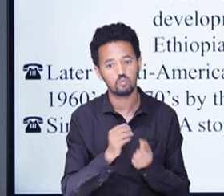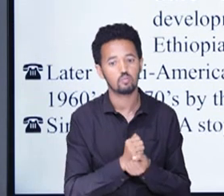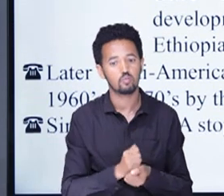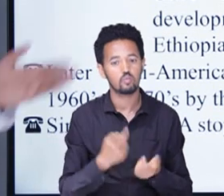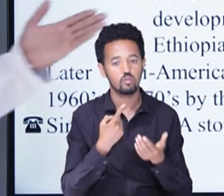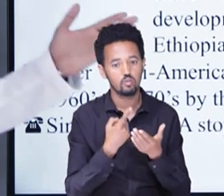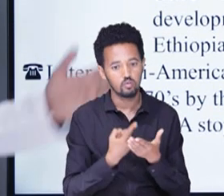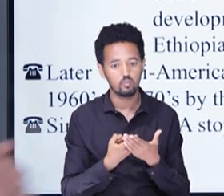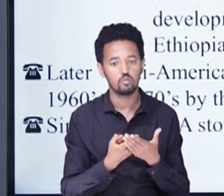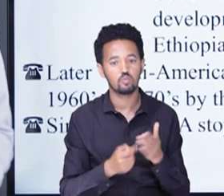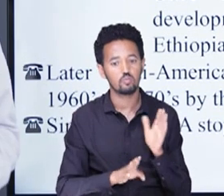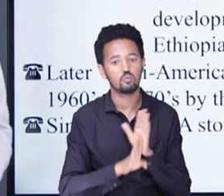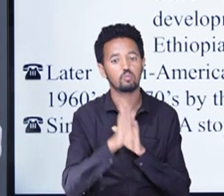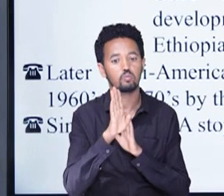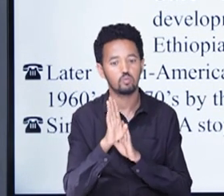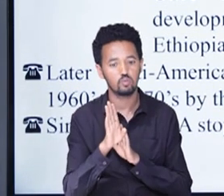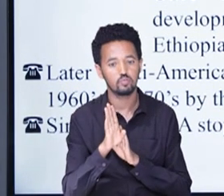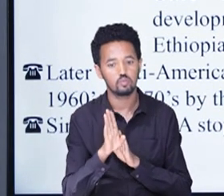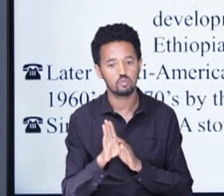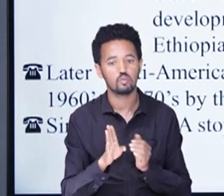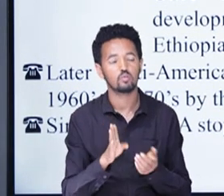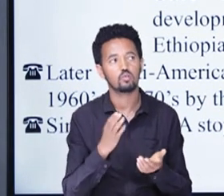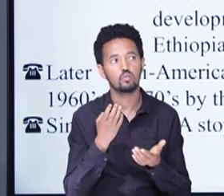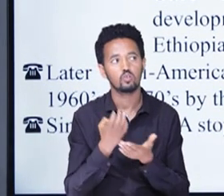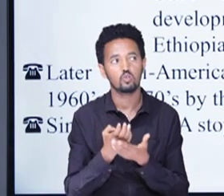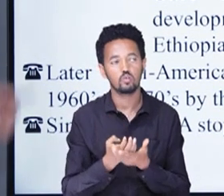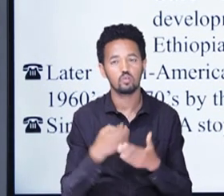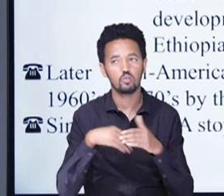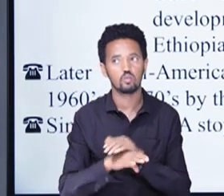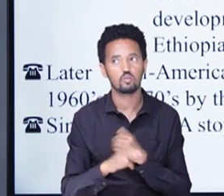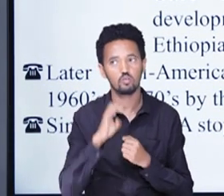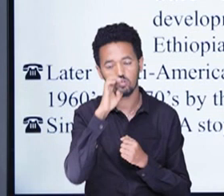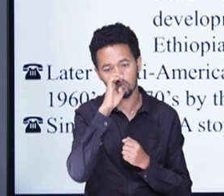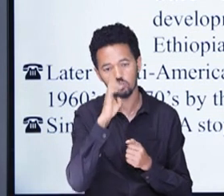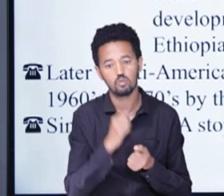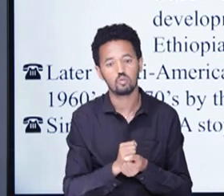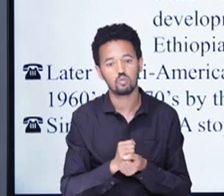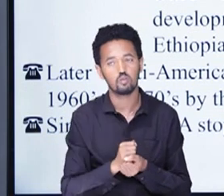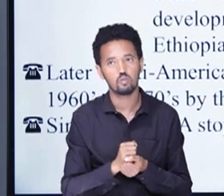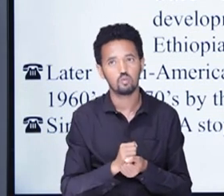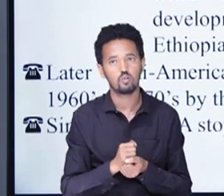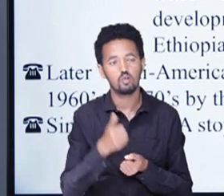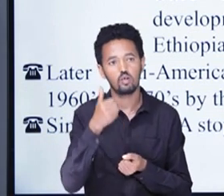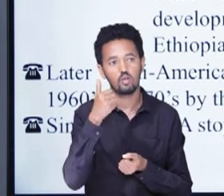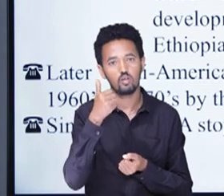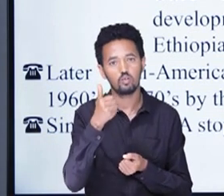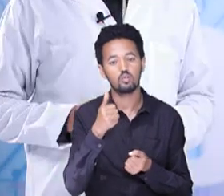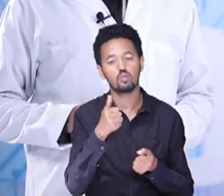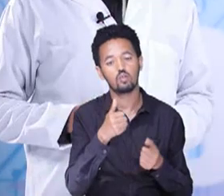also contribute on the development of modern education in Ethiopia. Later,